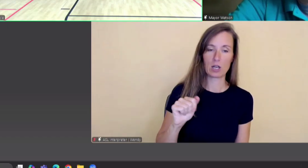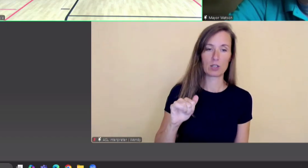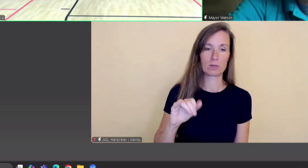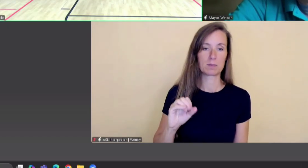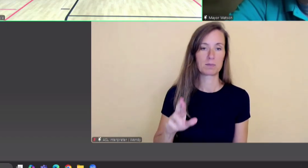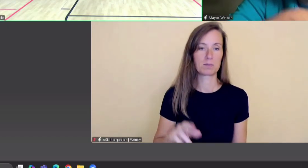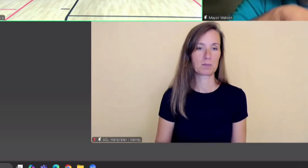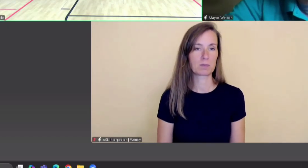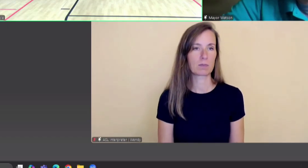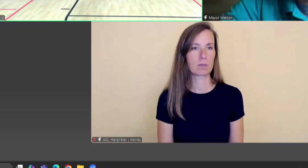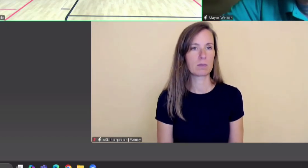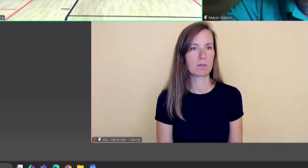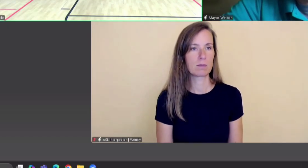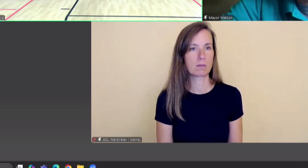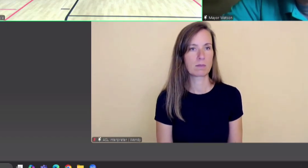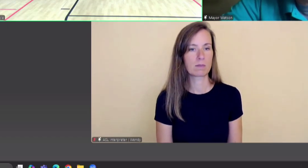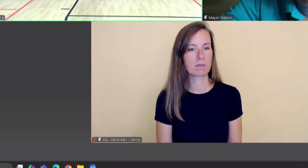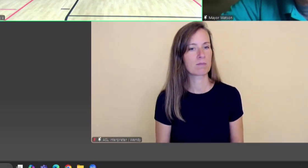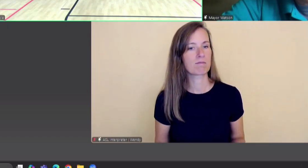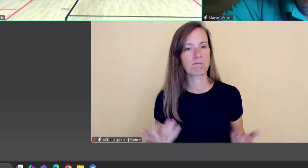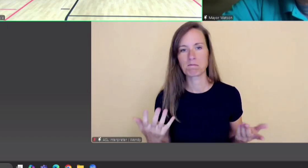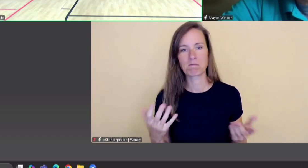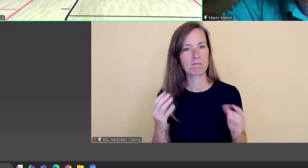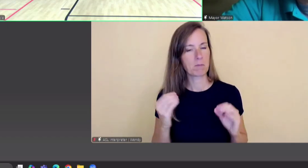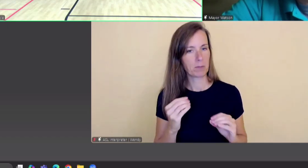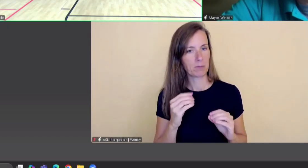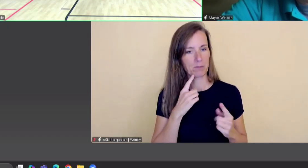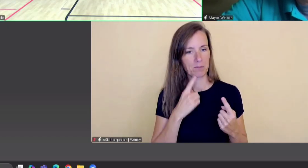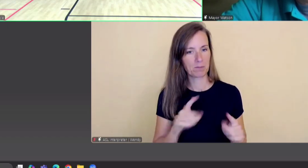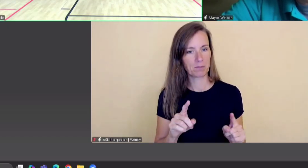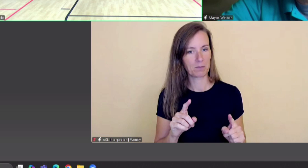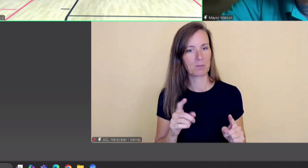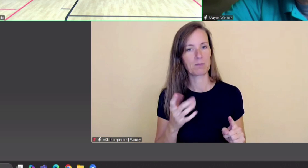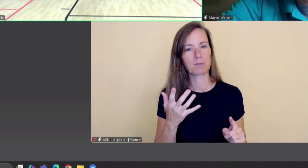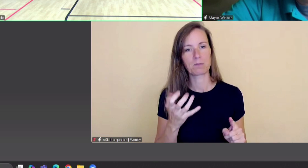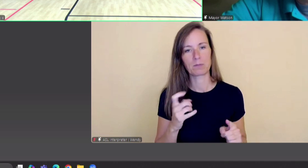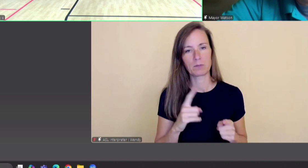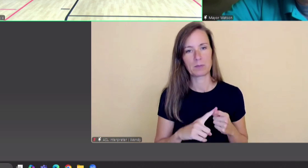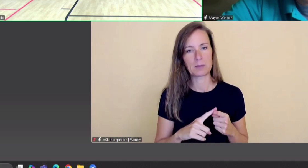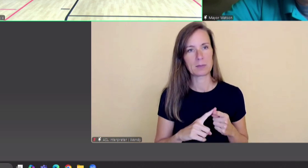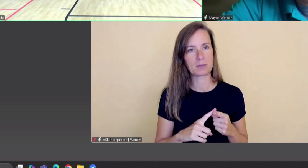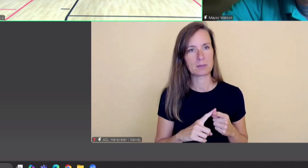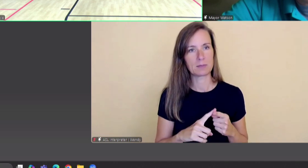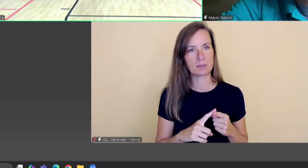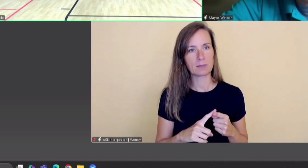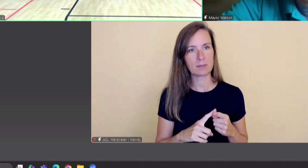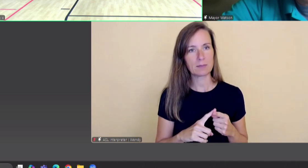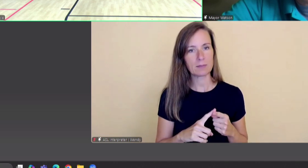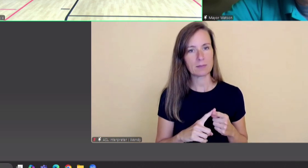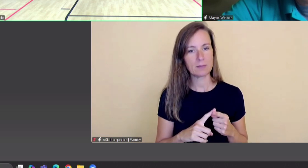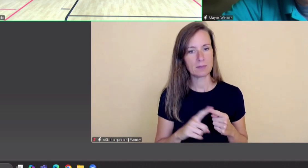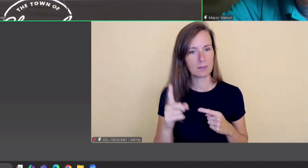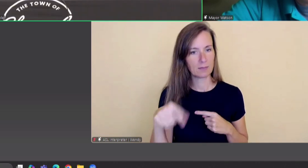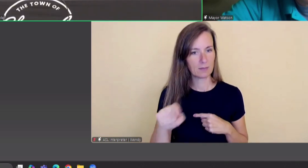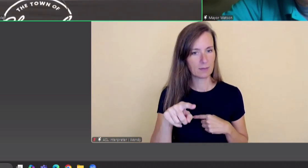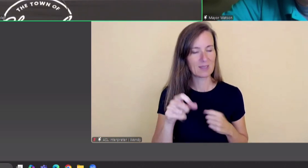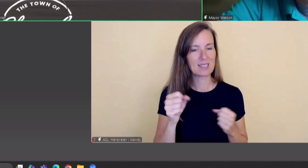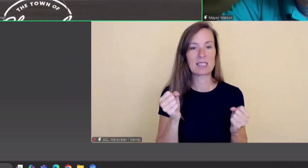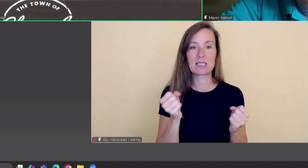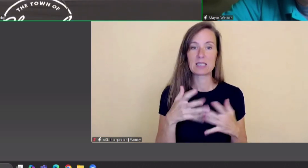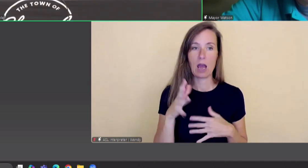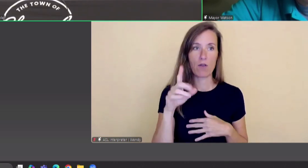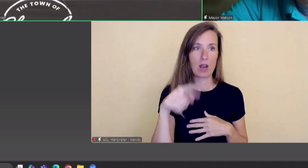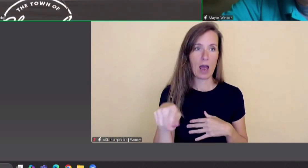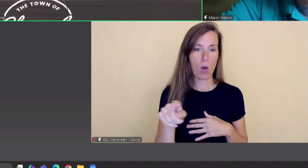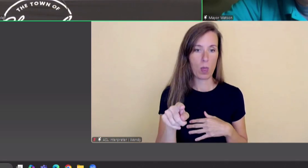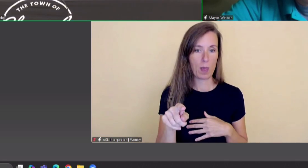I don't really have any announcements. I just want to say it's scary out there, and what's happening in the world is